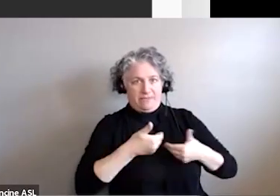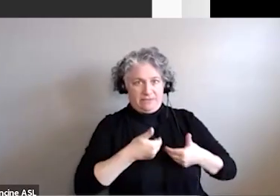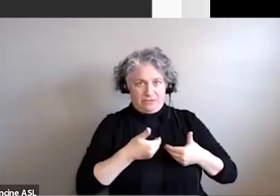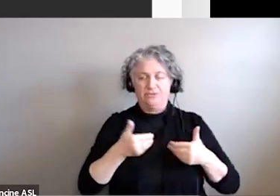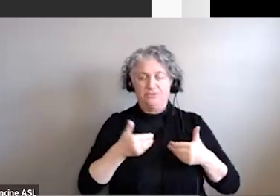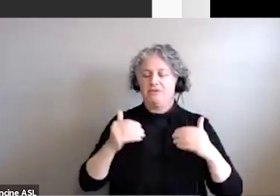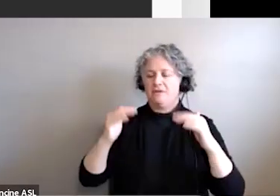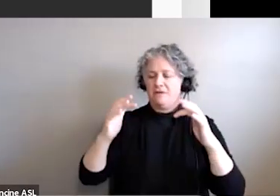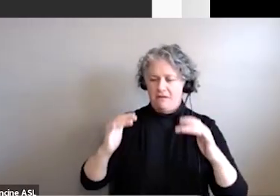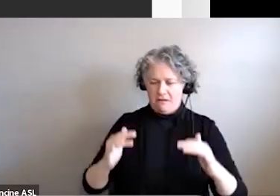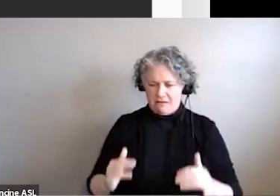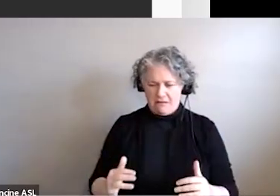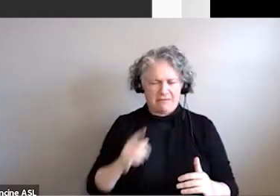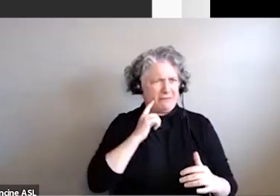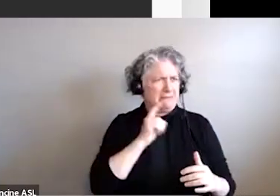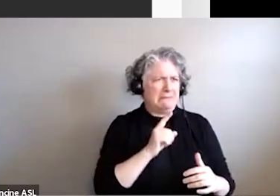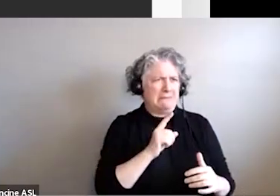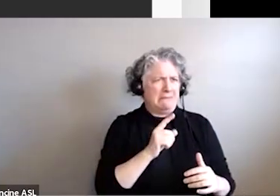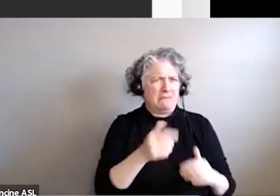to 103, I believe.